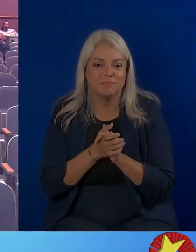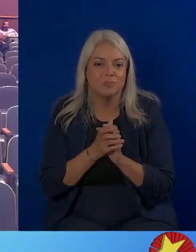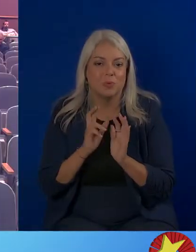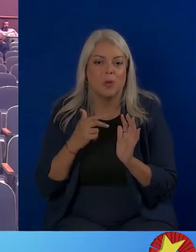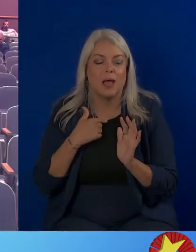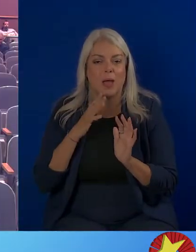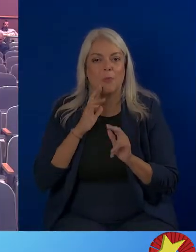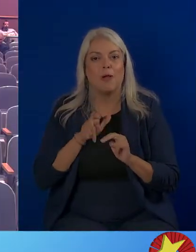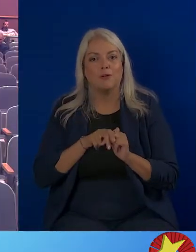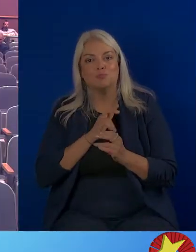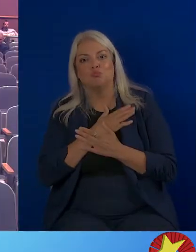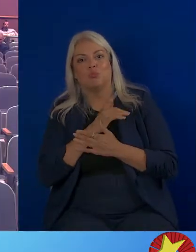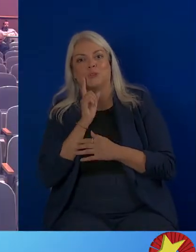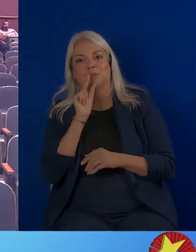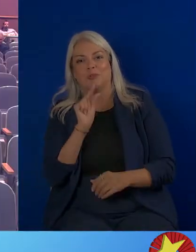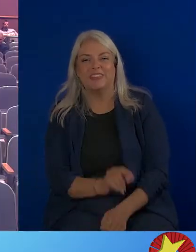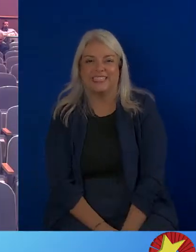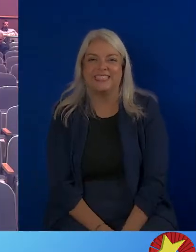rest for the moment.